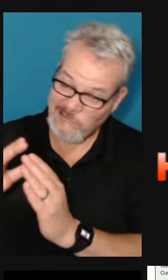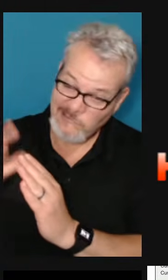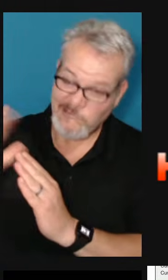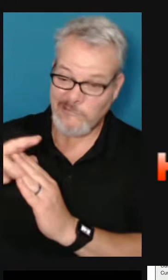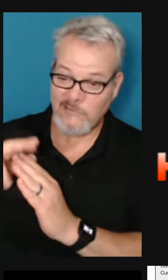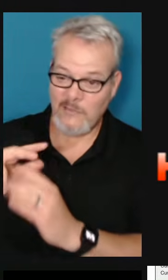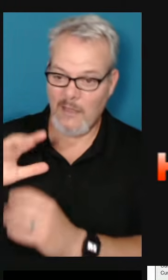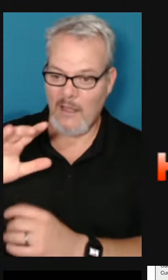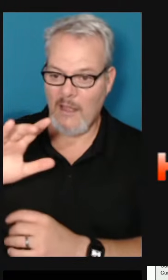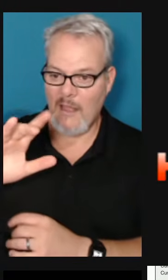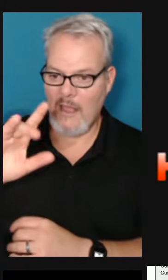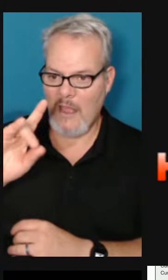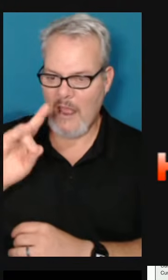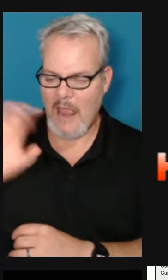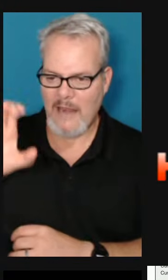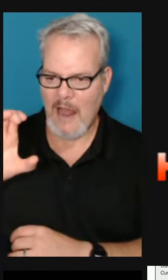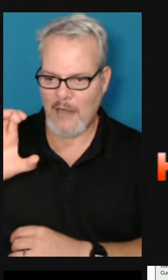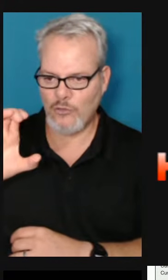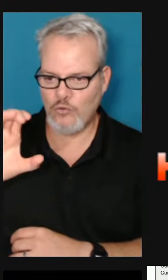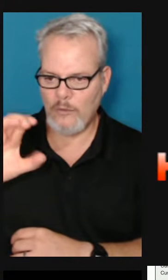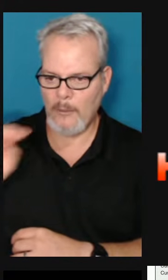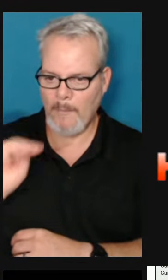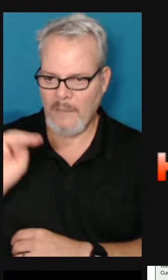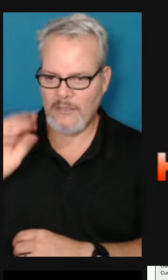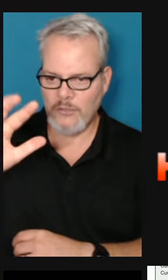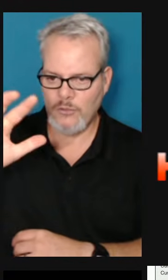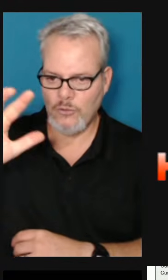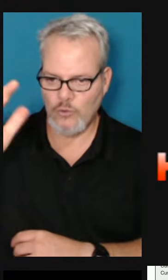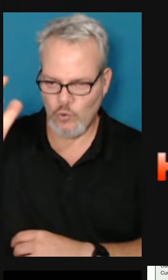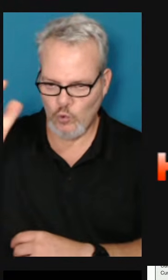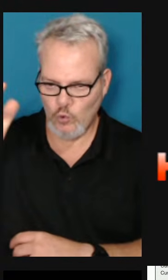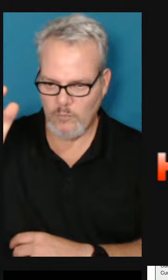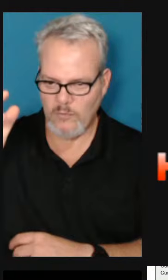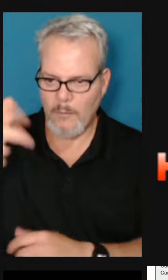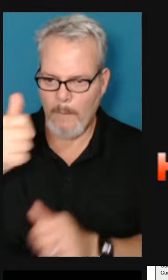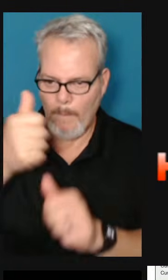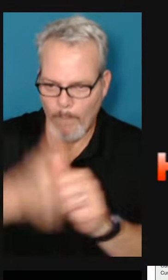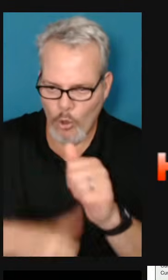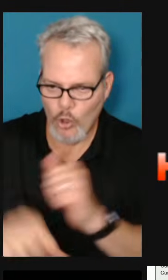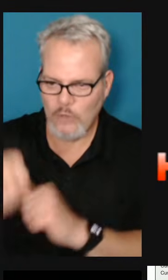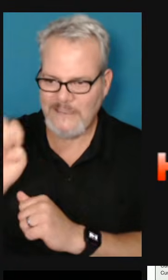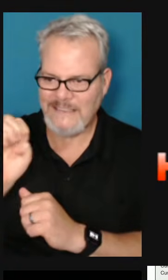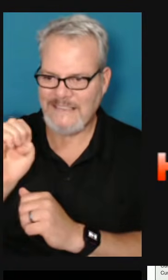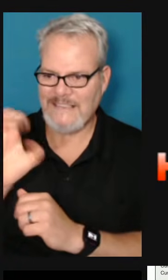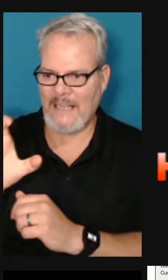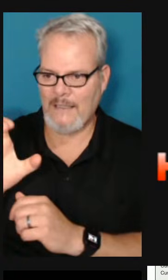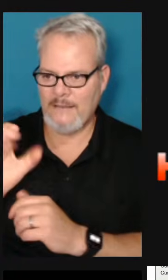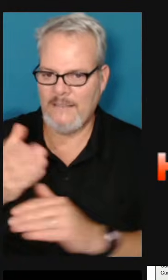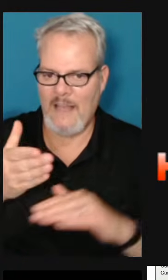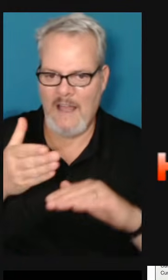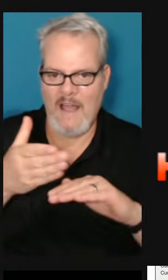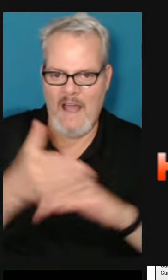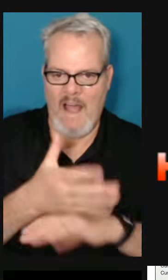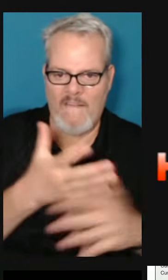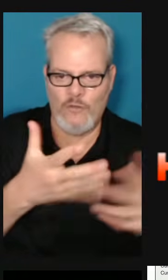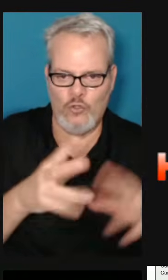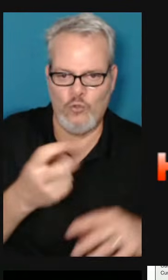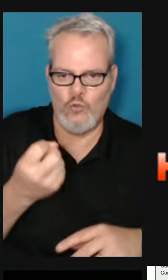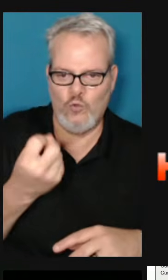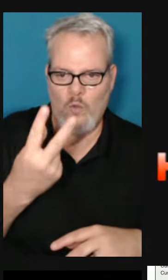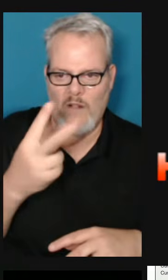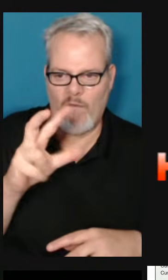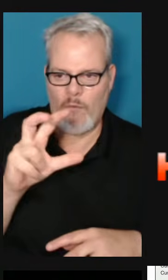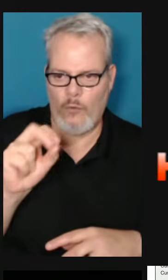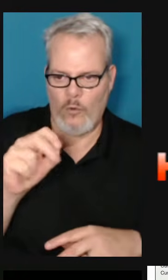800 cubic meters or 1,050 cubic yards per second, just after 12:30 p.m. And an